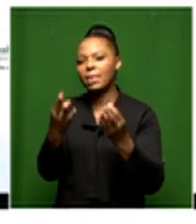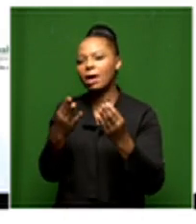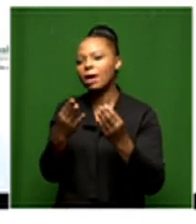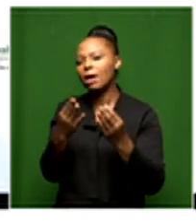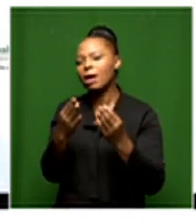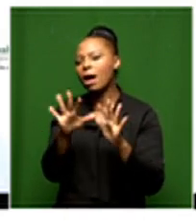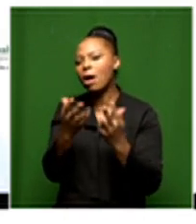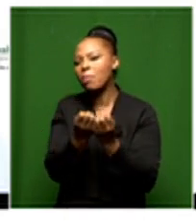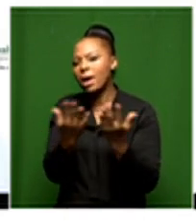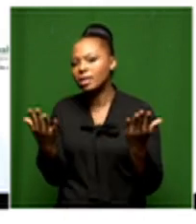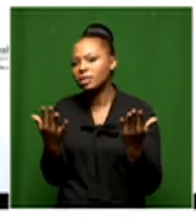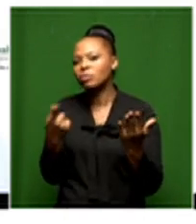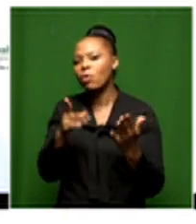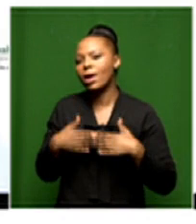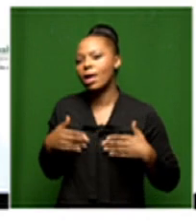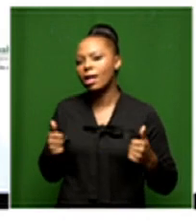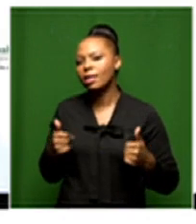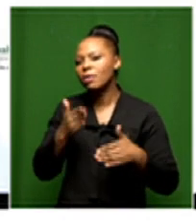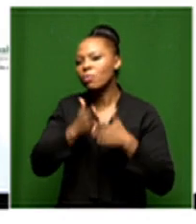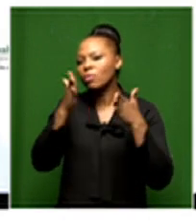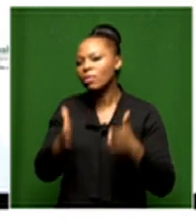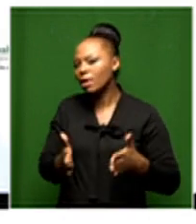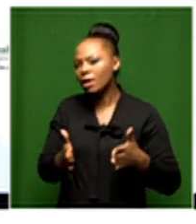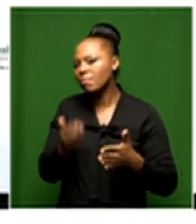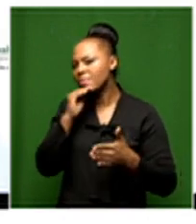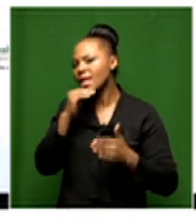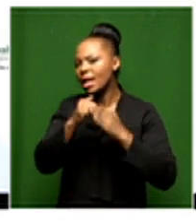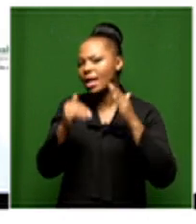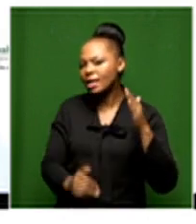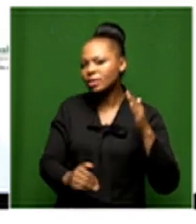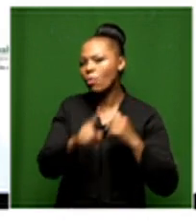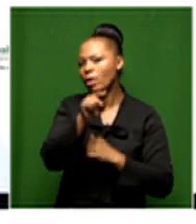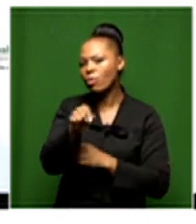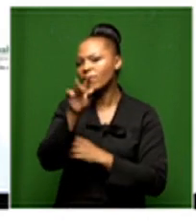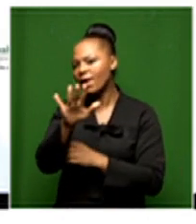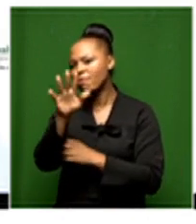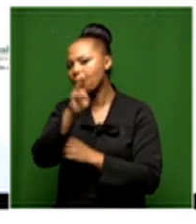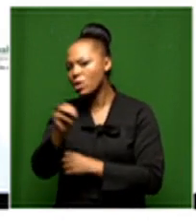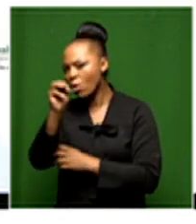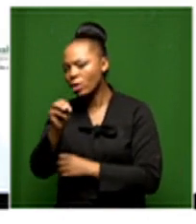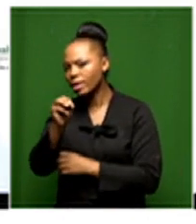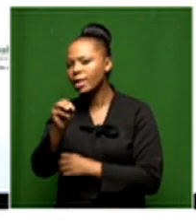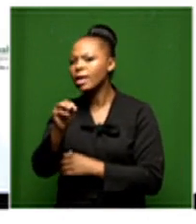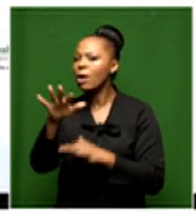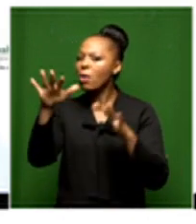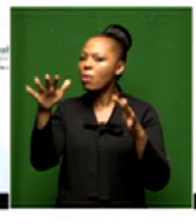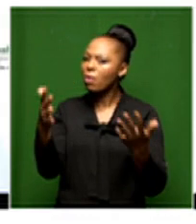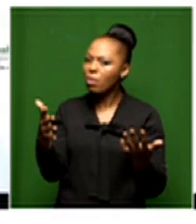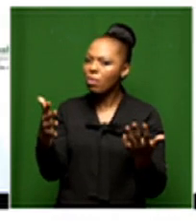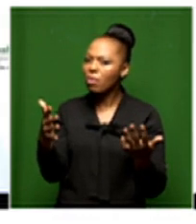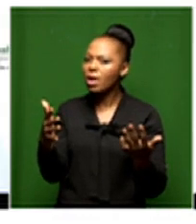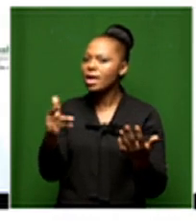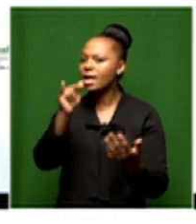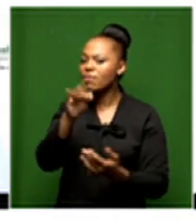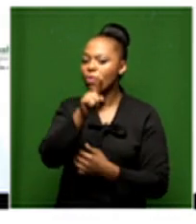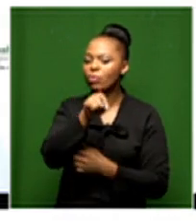the country? Is it less than 1.5 million? And if so, where does the rest of